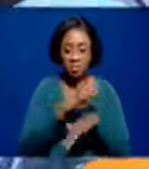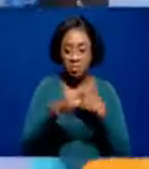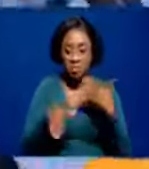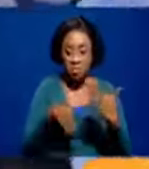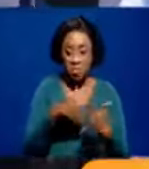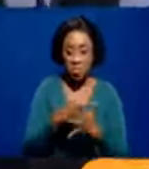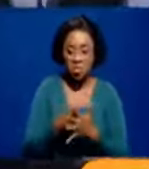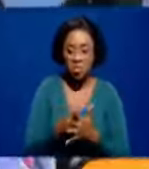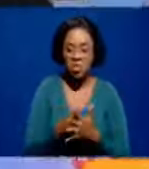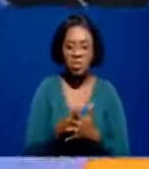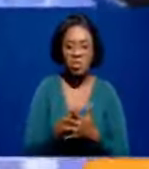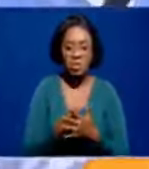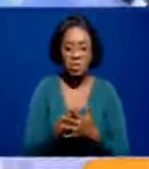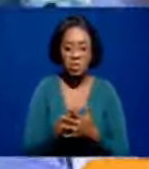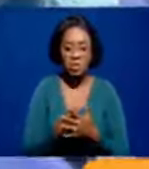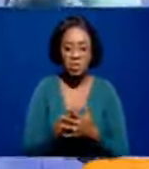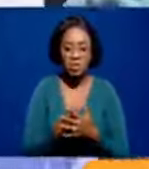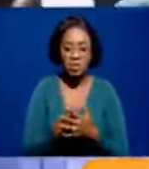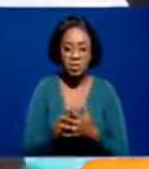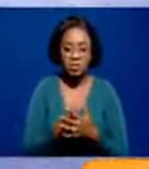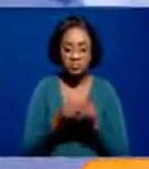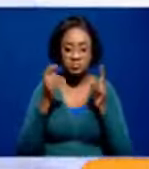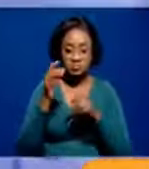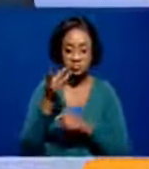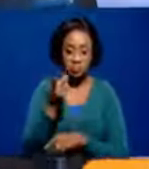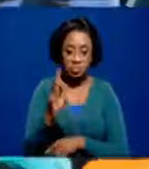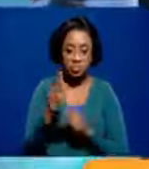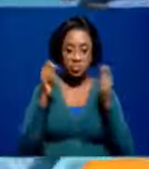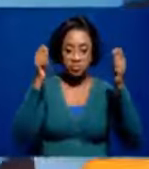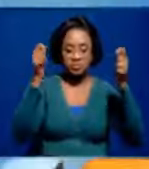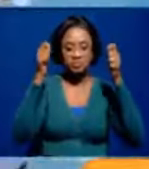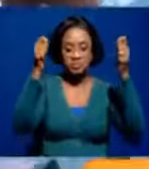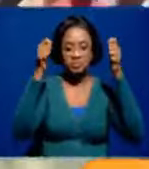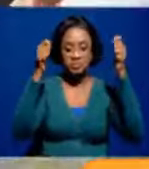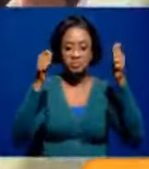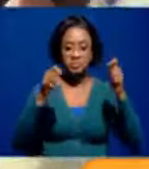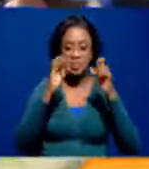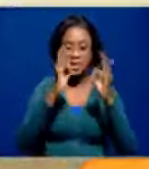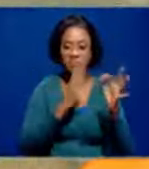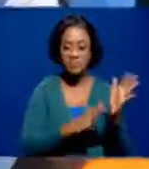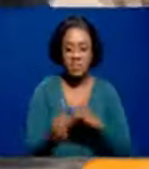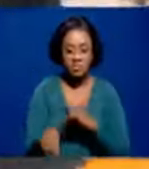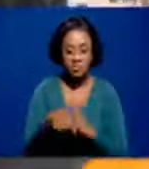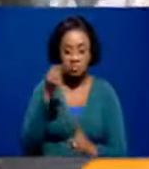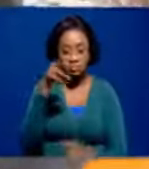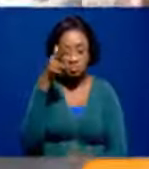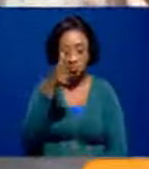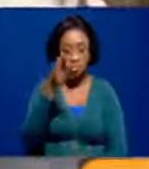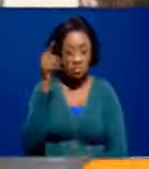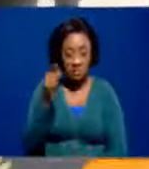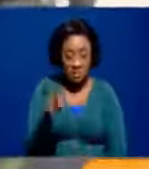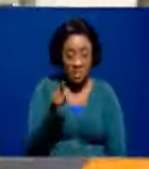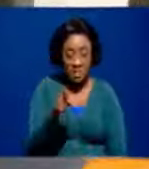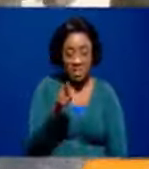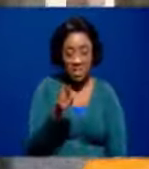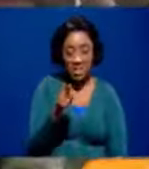the expected doctors' strike if those responsible for the shooting of KMPDU Secretary General Davji